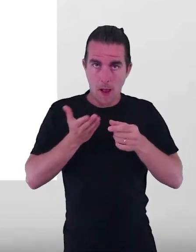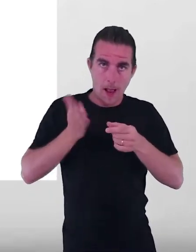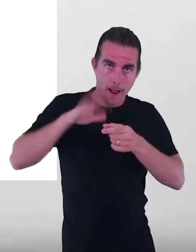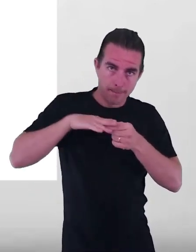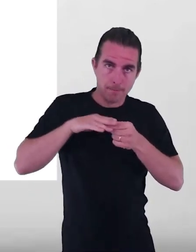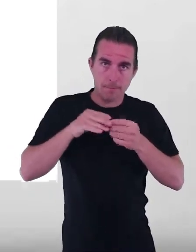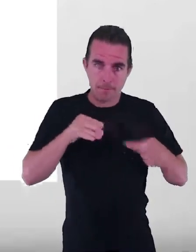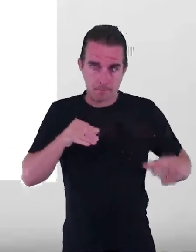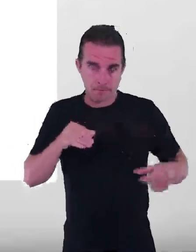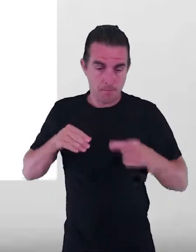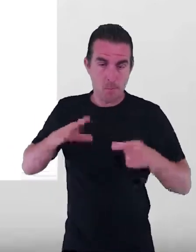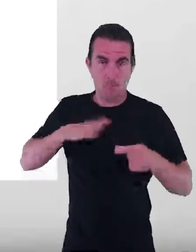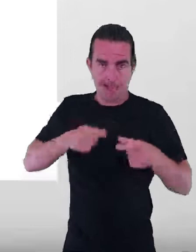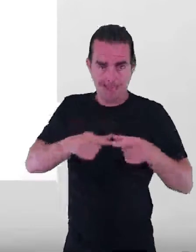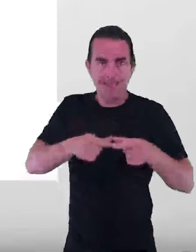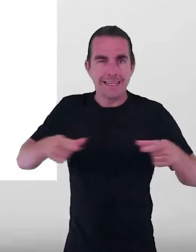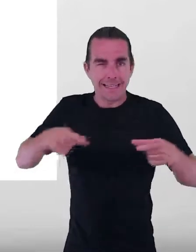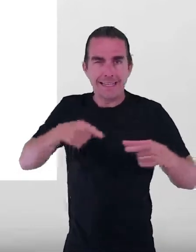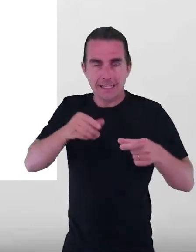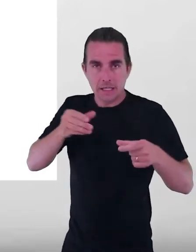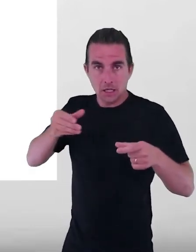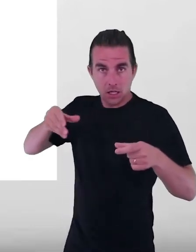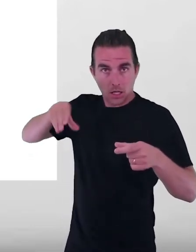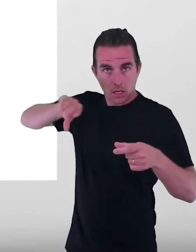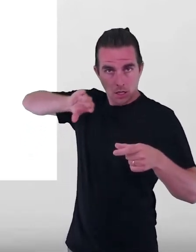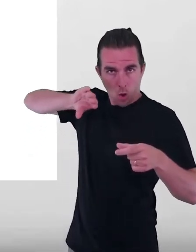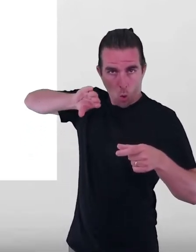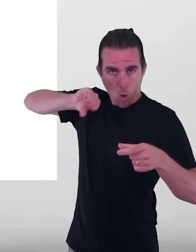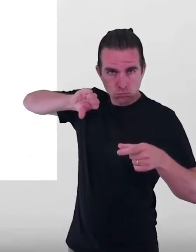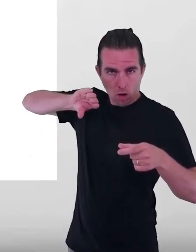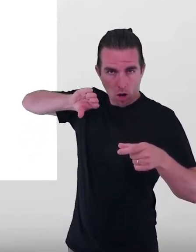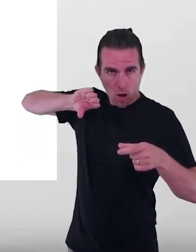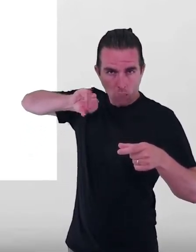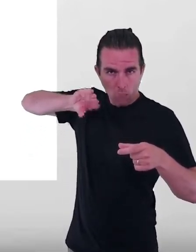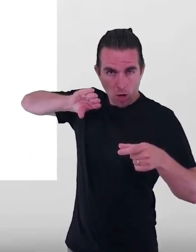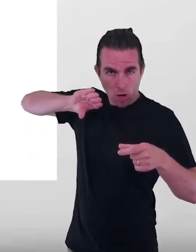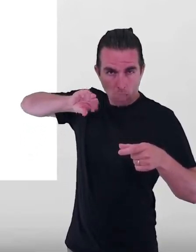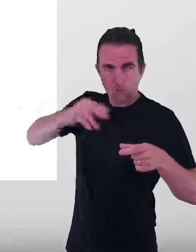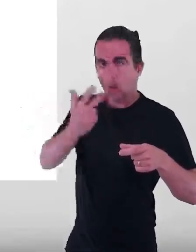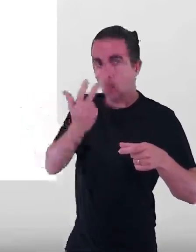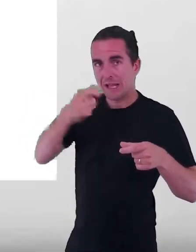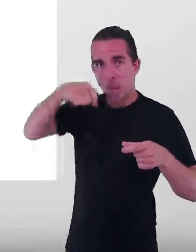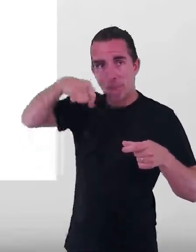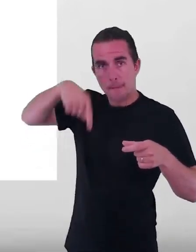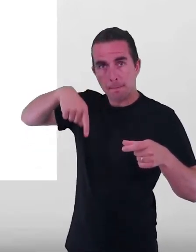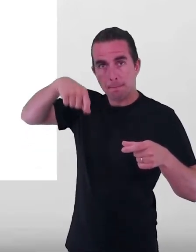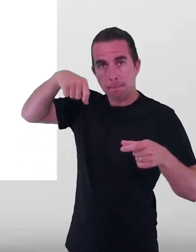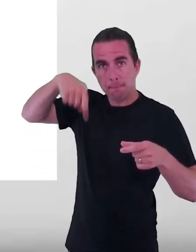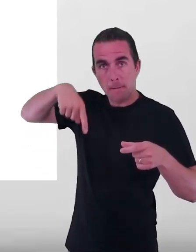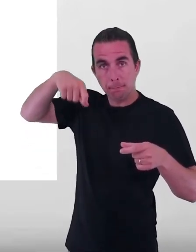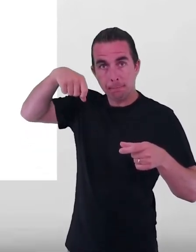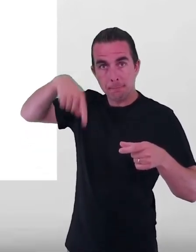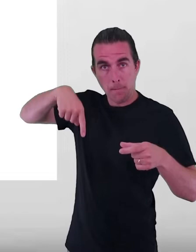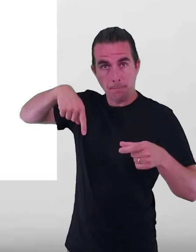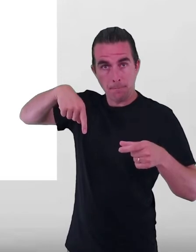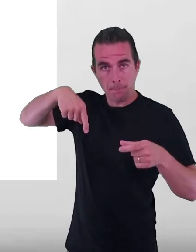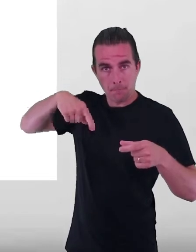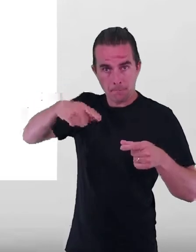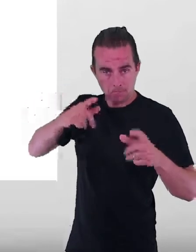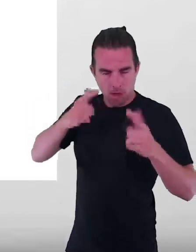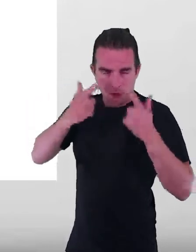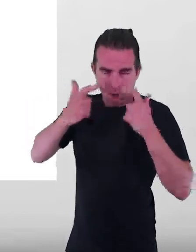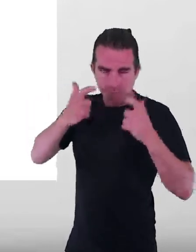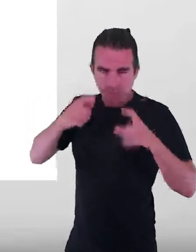Ensure the test cassette is on a clean and flat surface. Gently squeeze the extraction tube to place three drops of fluid onto the